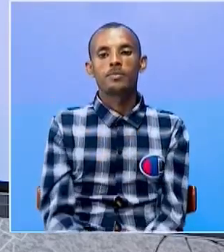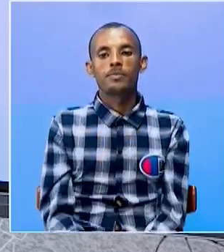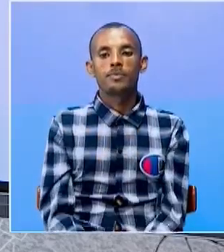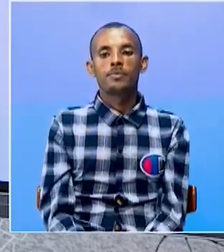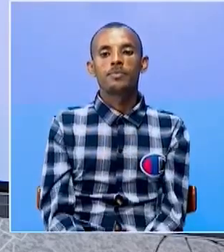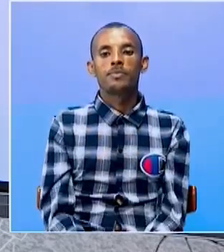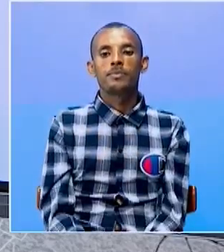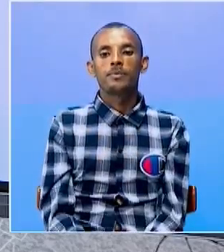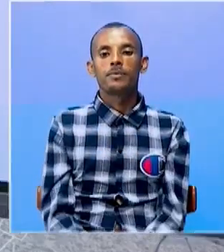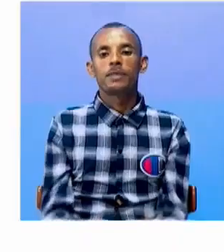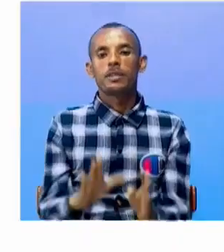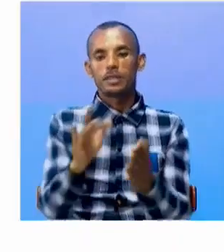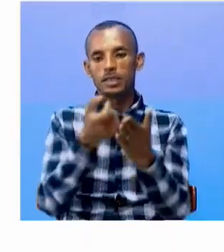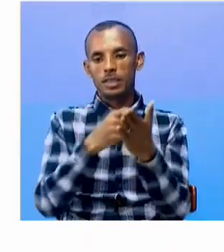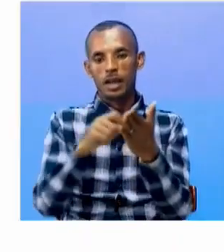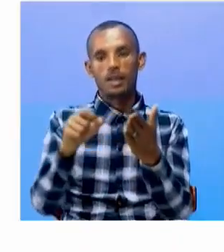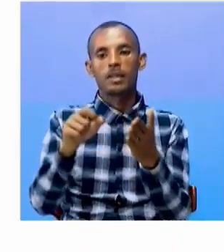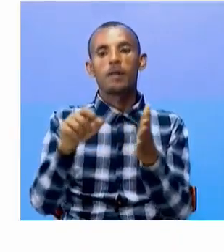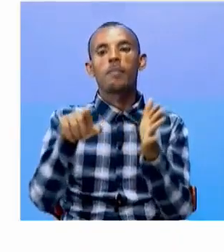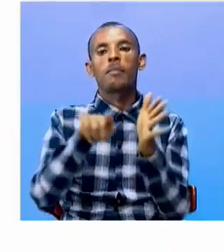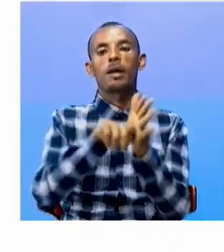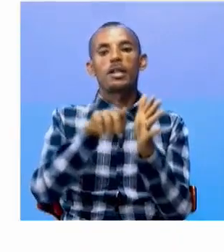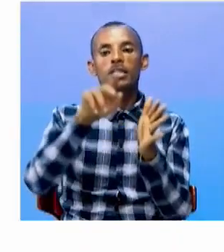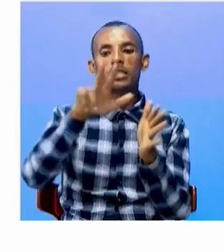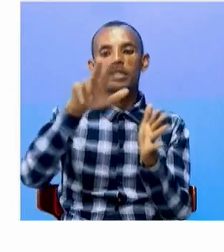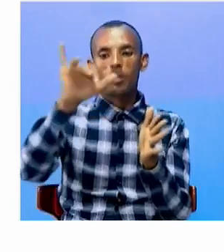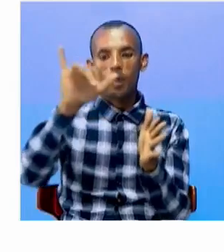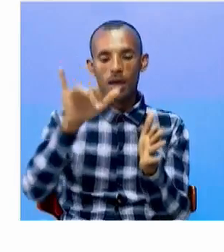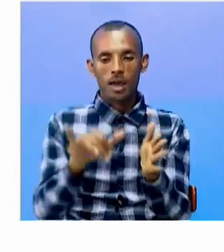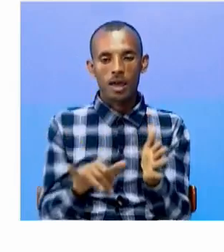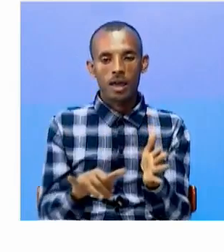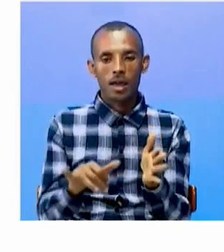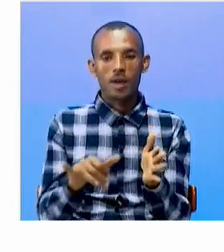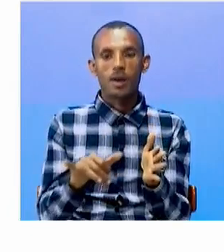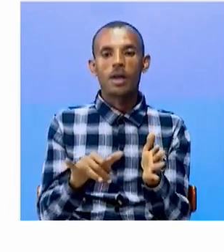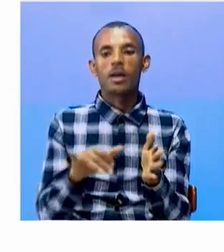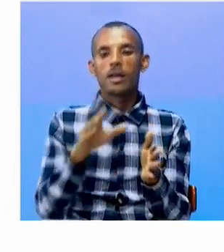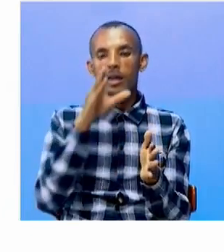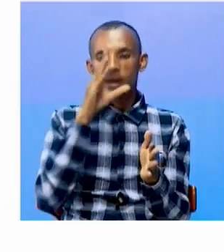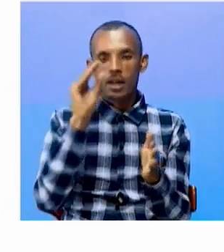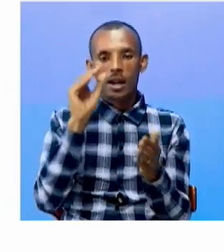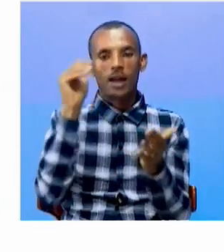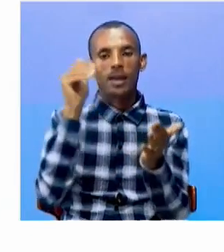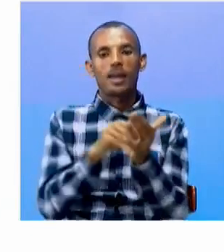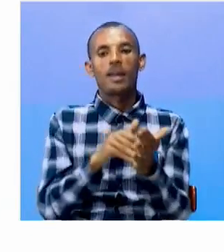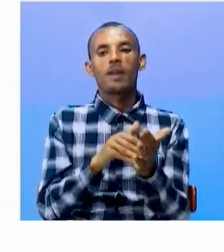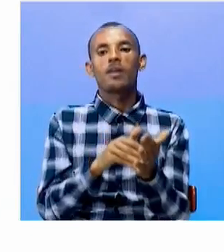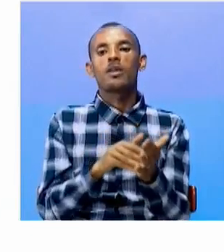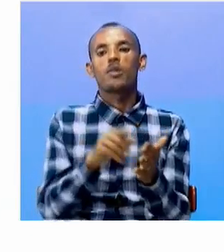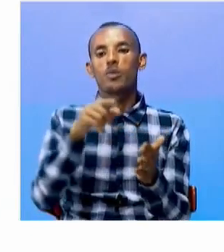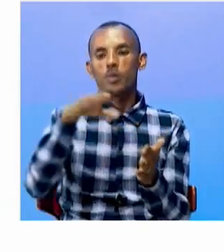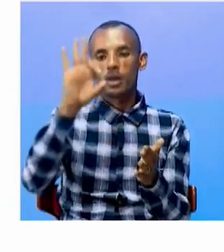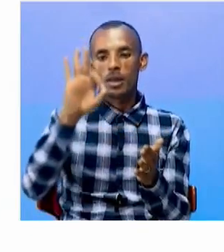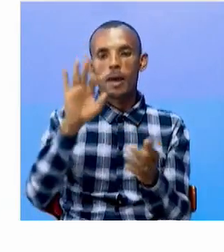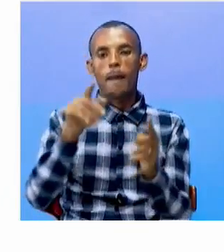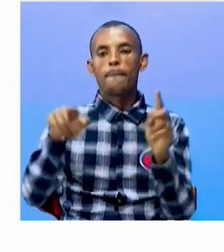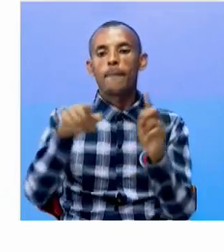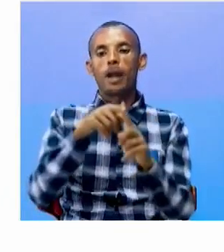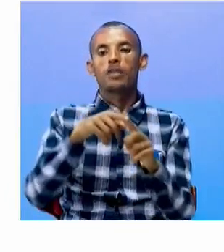First, let's write minus 3y. Here you have minus 3y again. Here you have